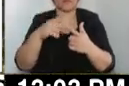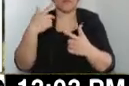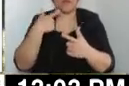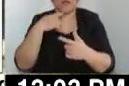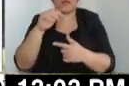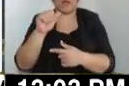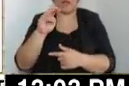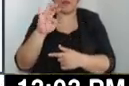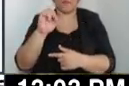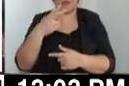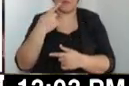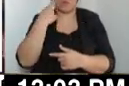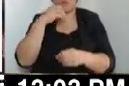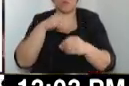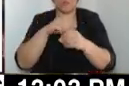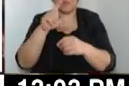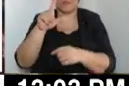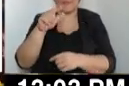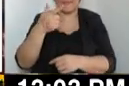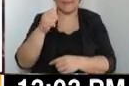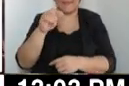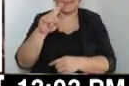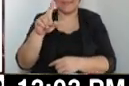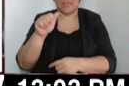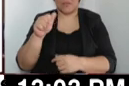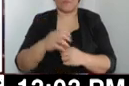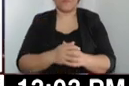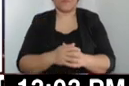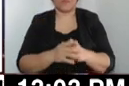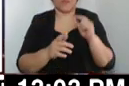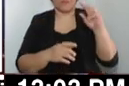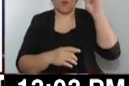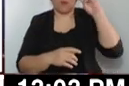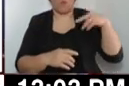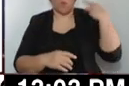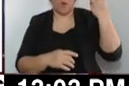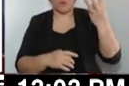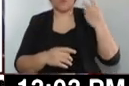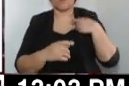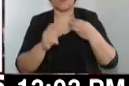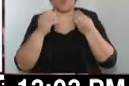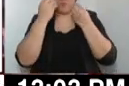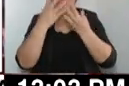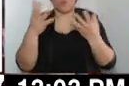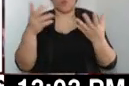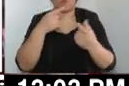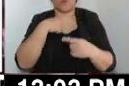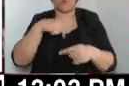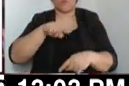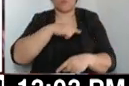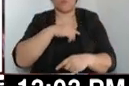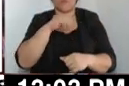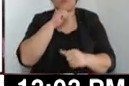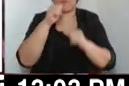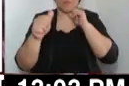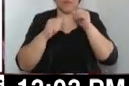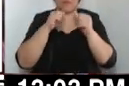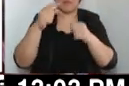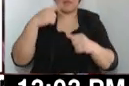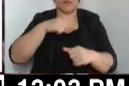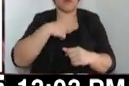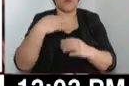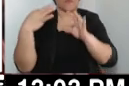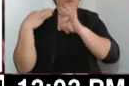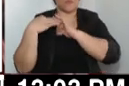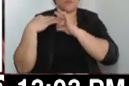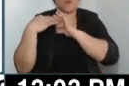with Israel in Gaza. In Washington, officials deny any involvement in the pager blasts. The White House also